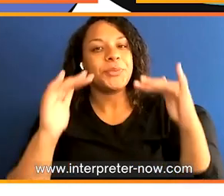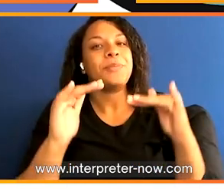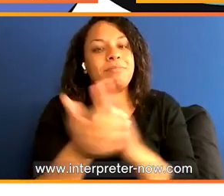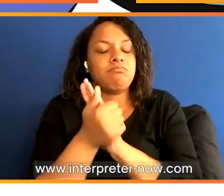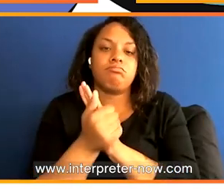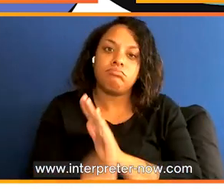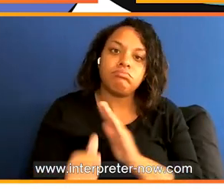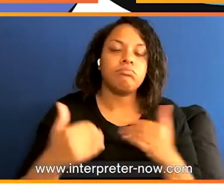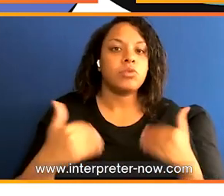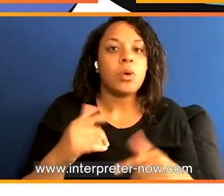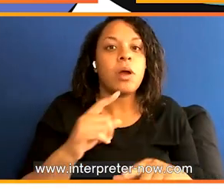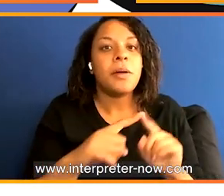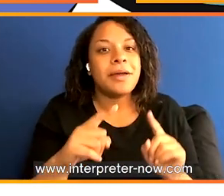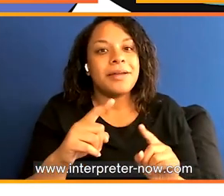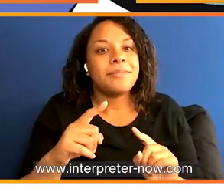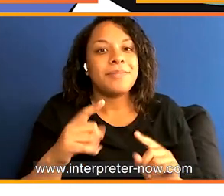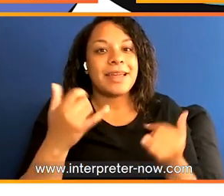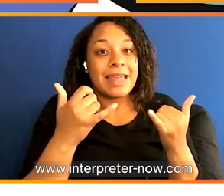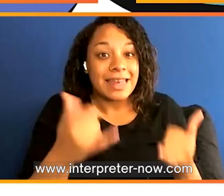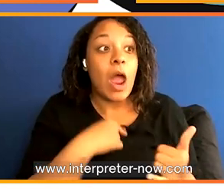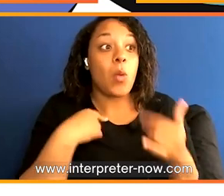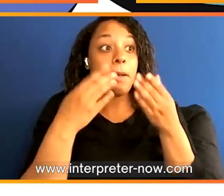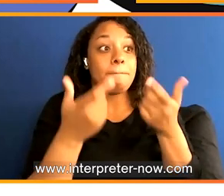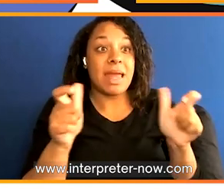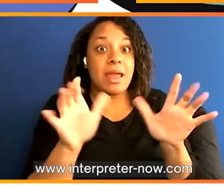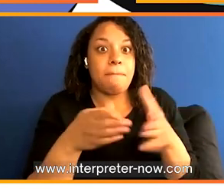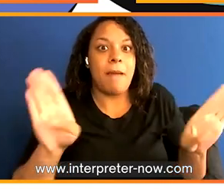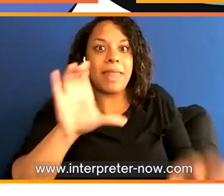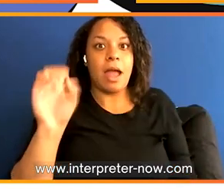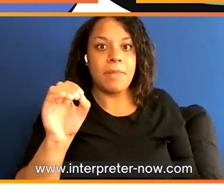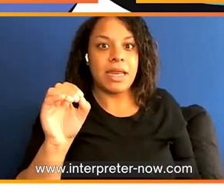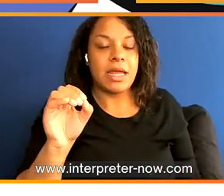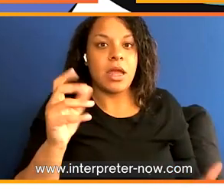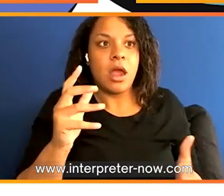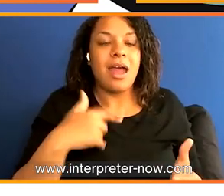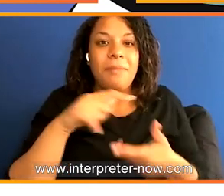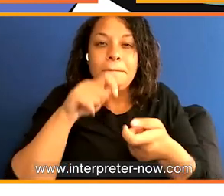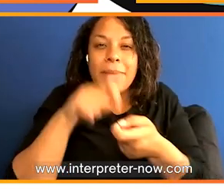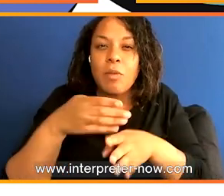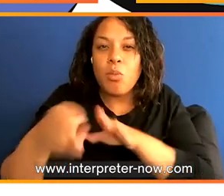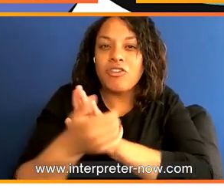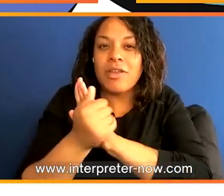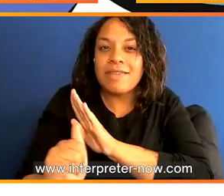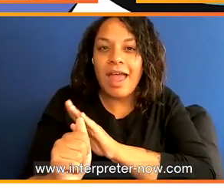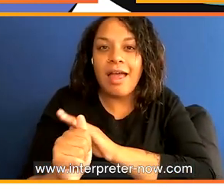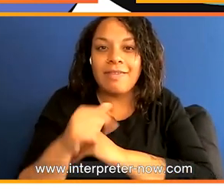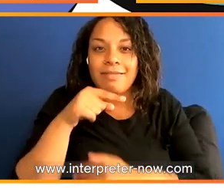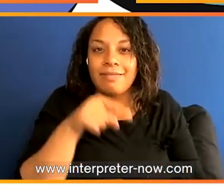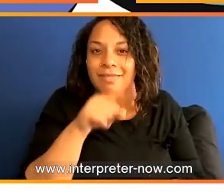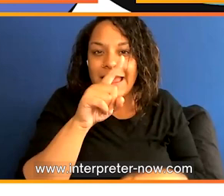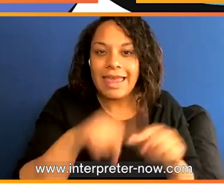organization and were excellent at what they did. However, they didn't have that, now we're a large public company, there are